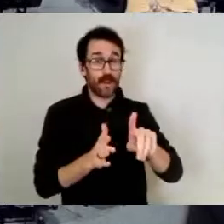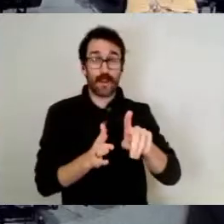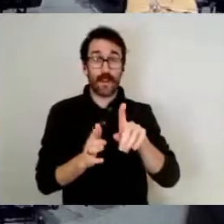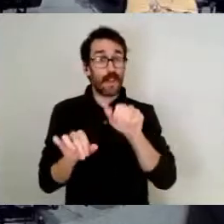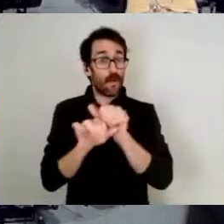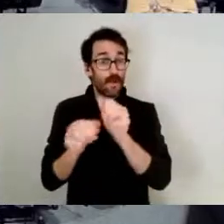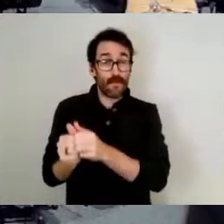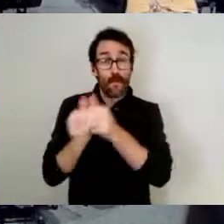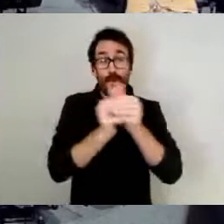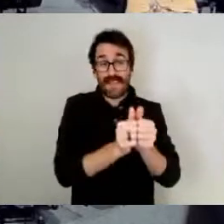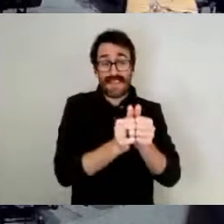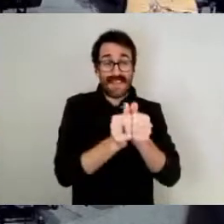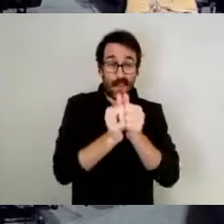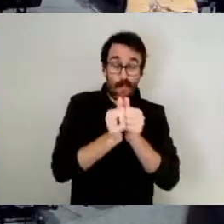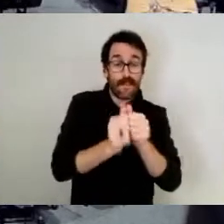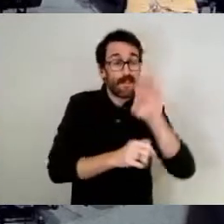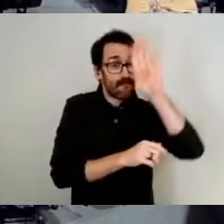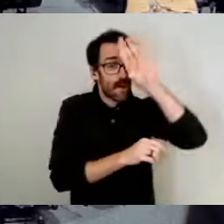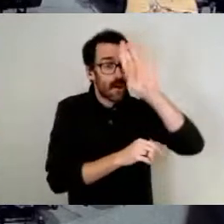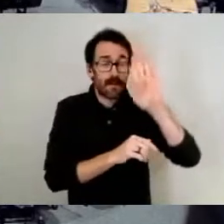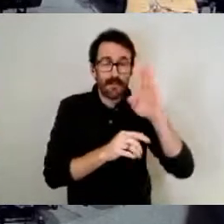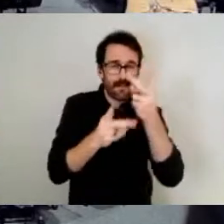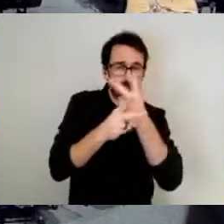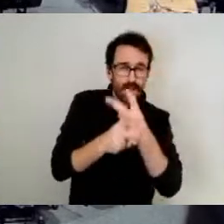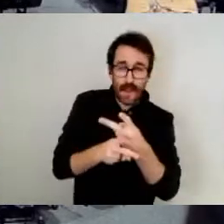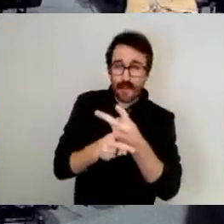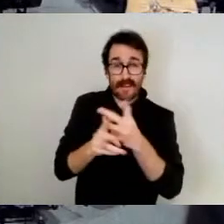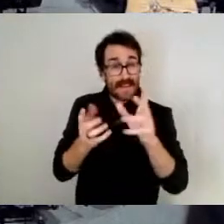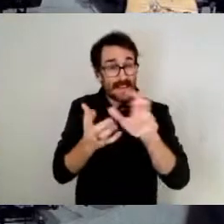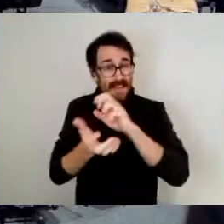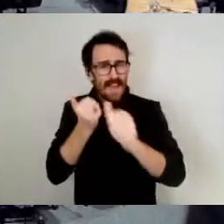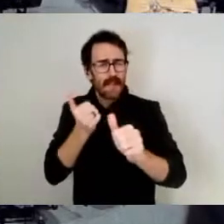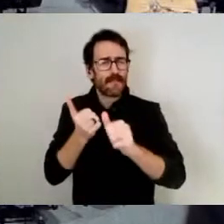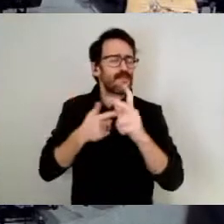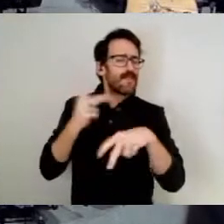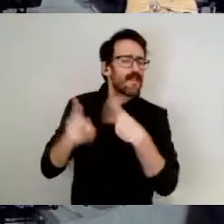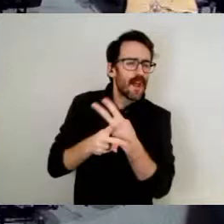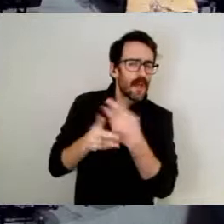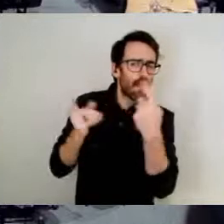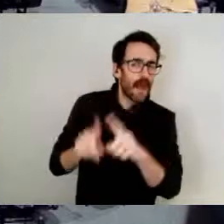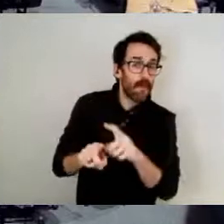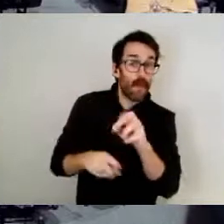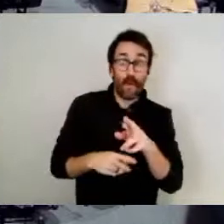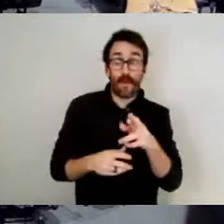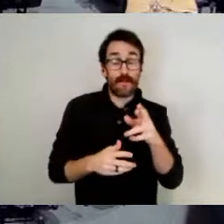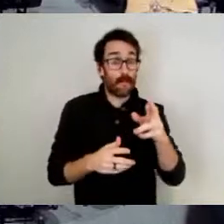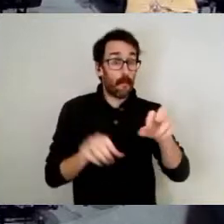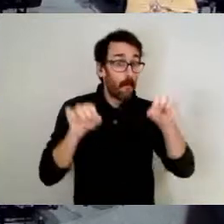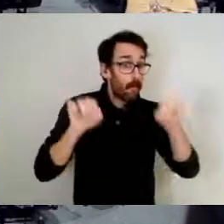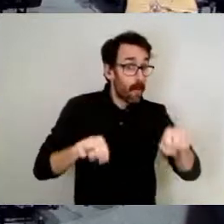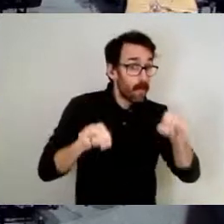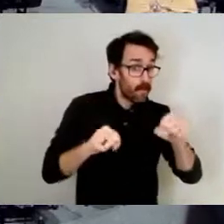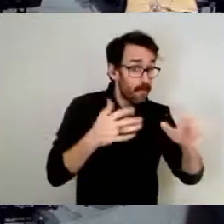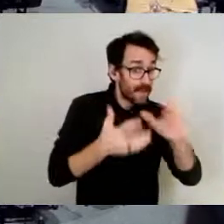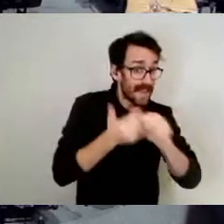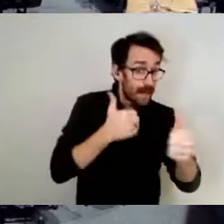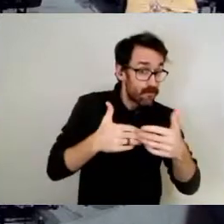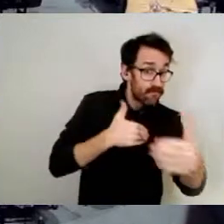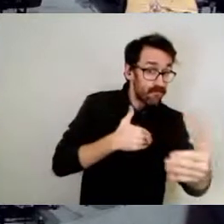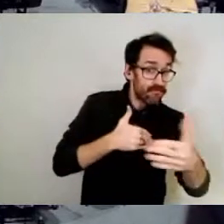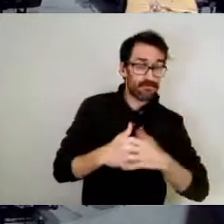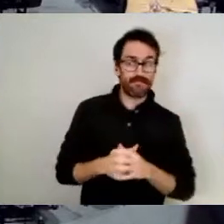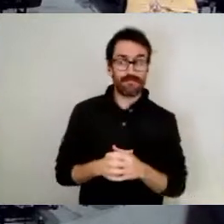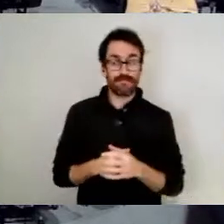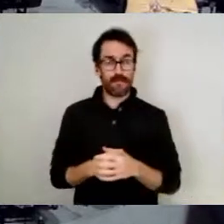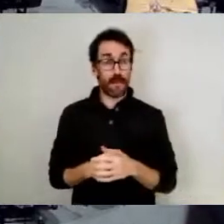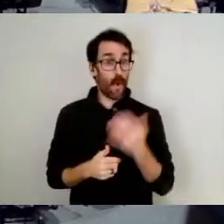anywhere, but do you have any details to share about what exactly happened to